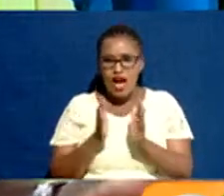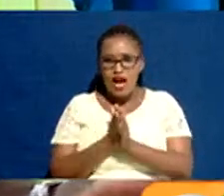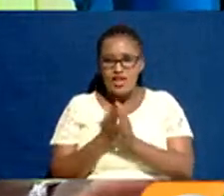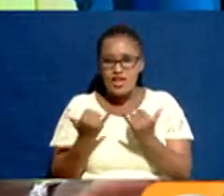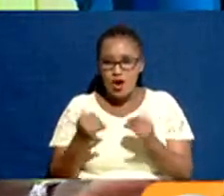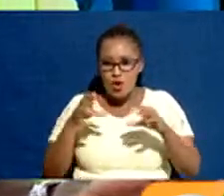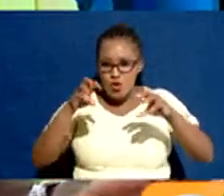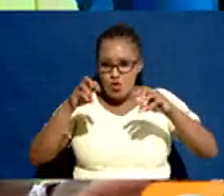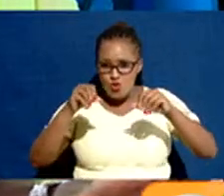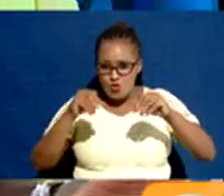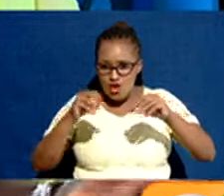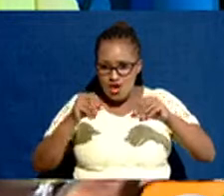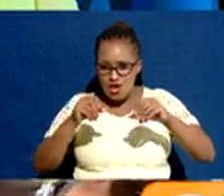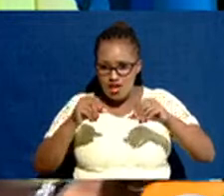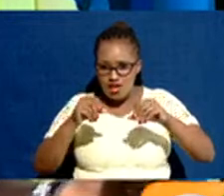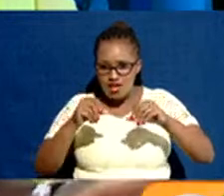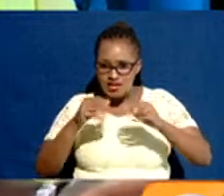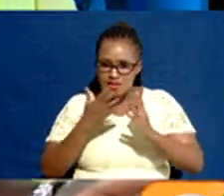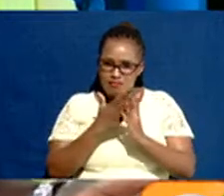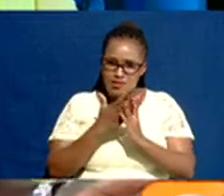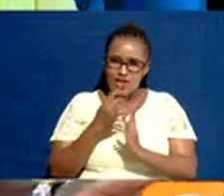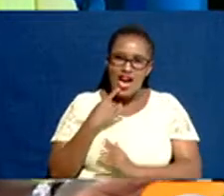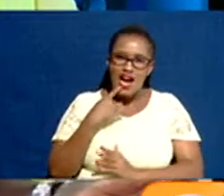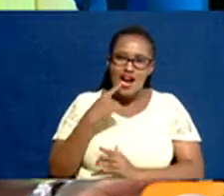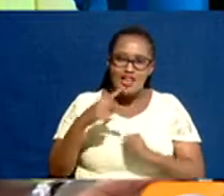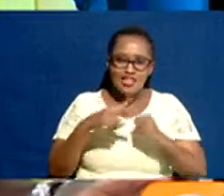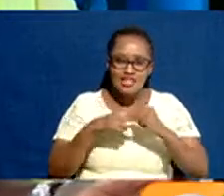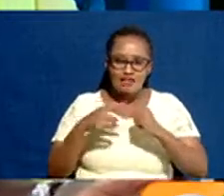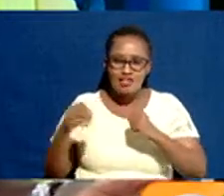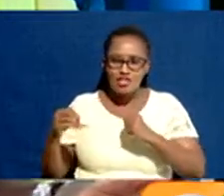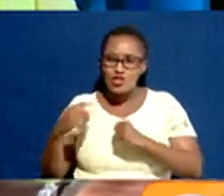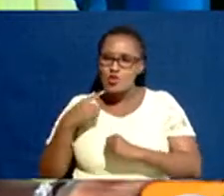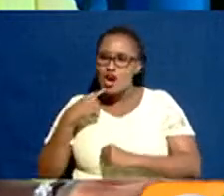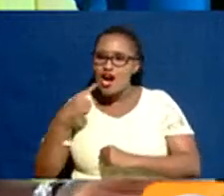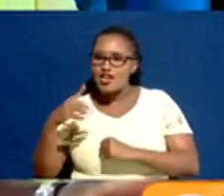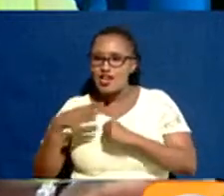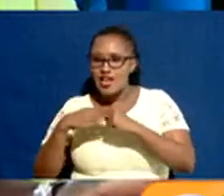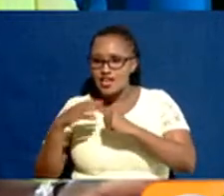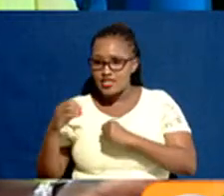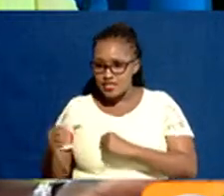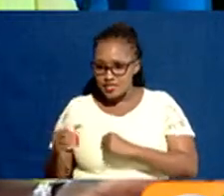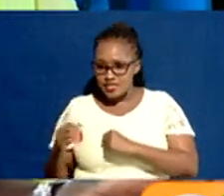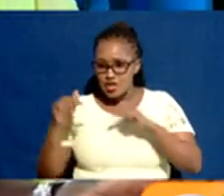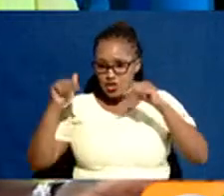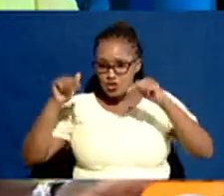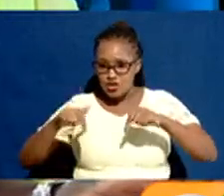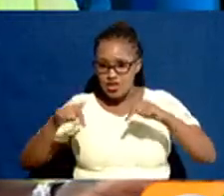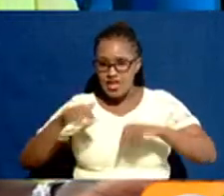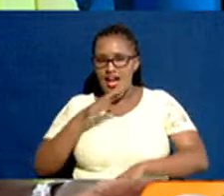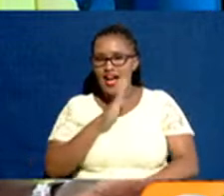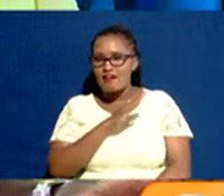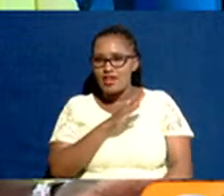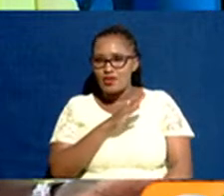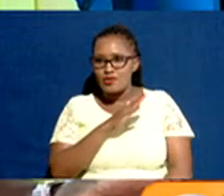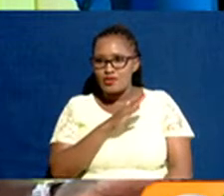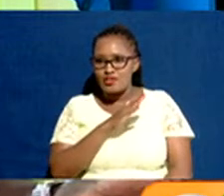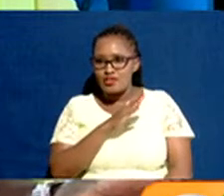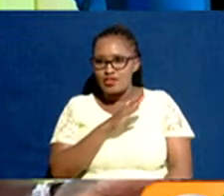depending on where you are buying, is between 170 to 191. As of this afternoon,